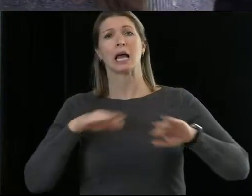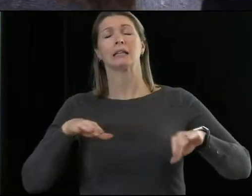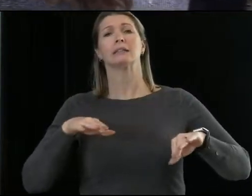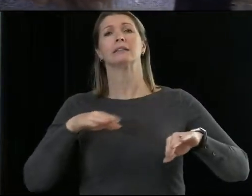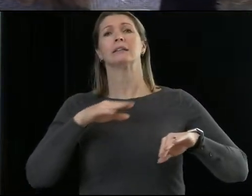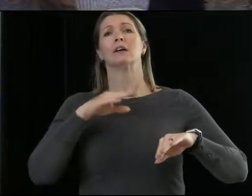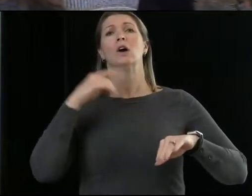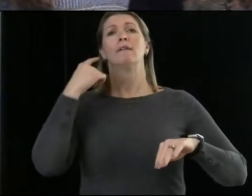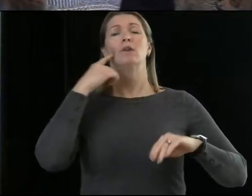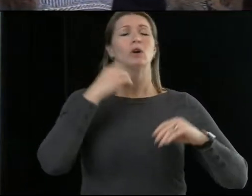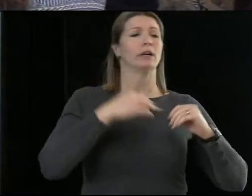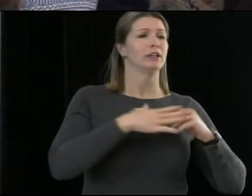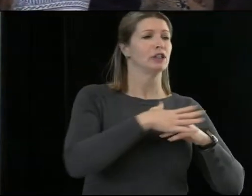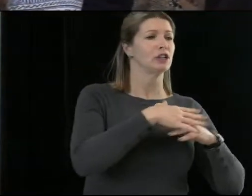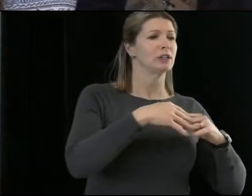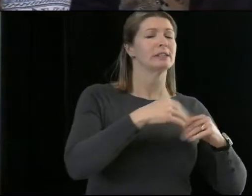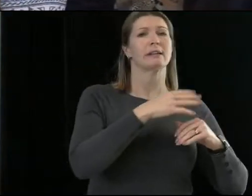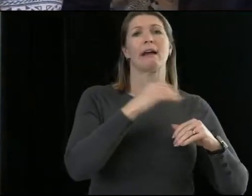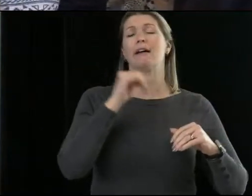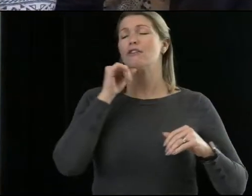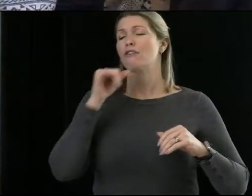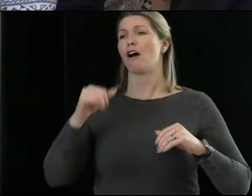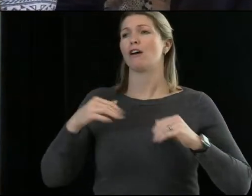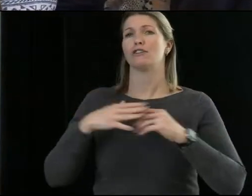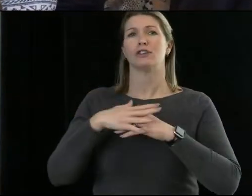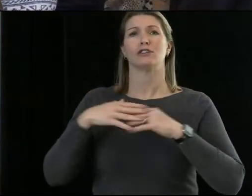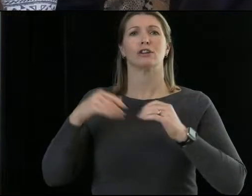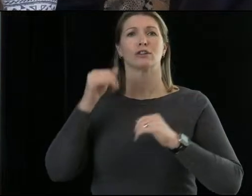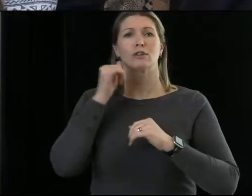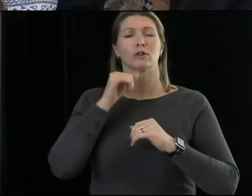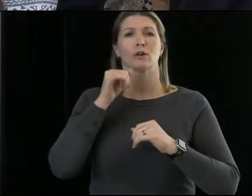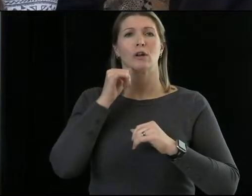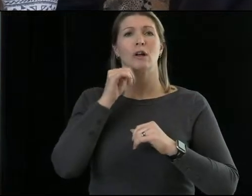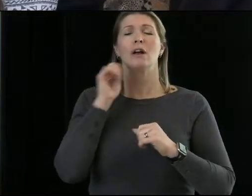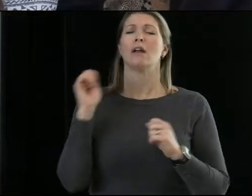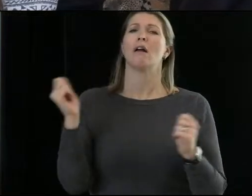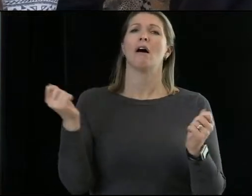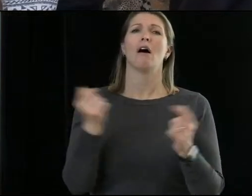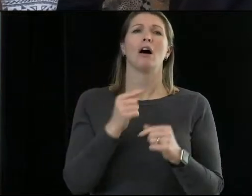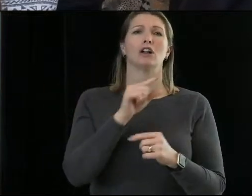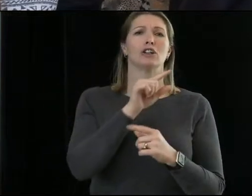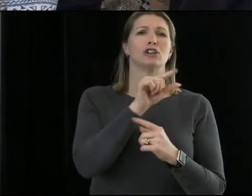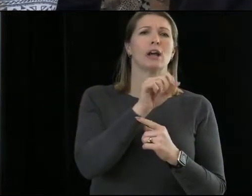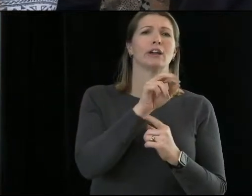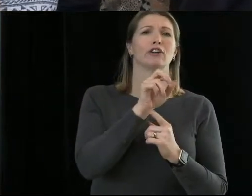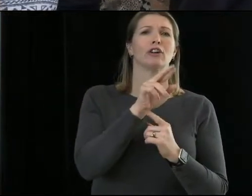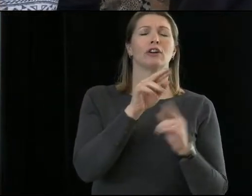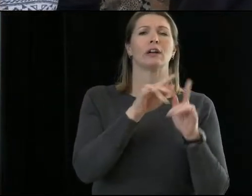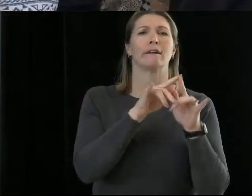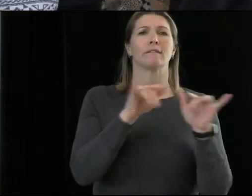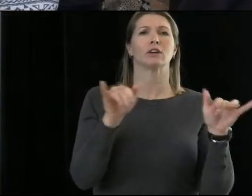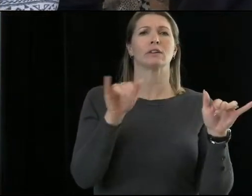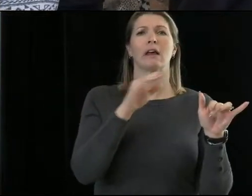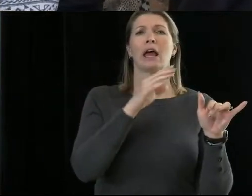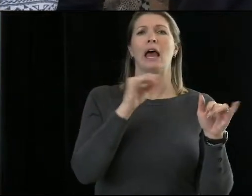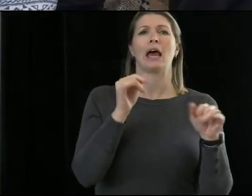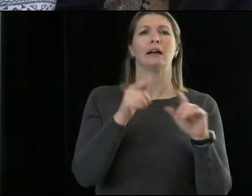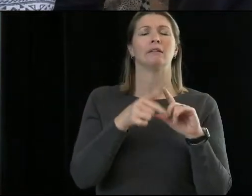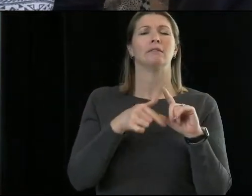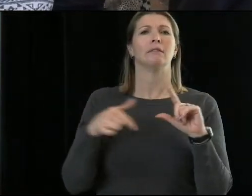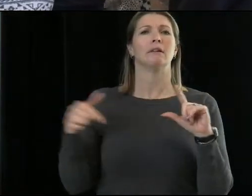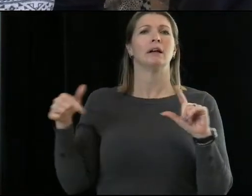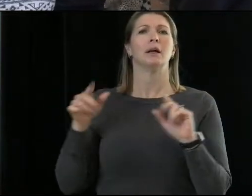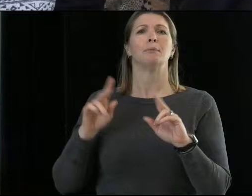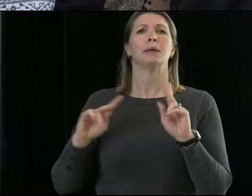and non-Indigenous women and girls and gender diverse 2S LGBTQIA+ peoples in our province